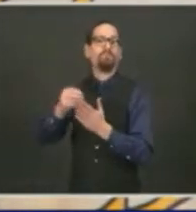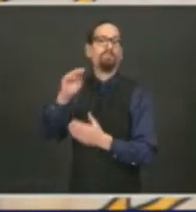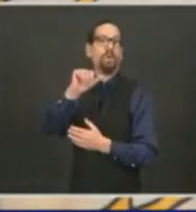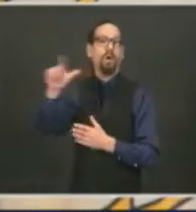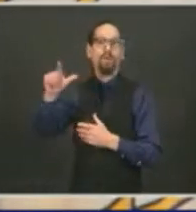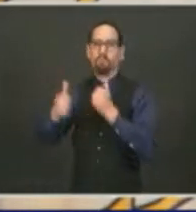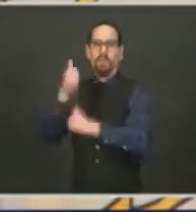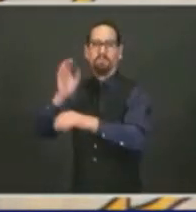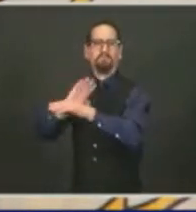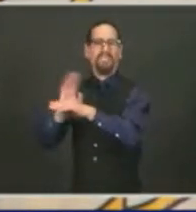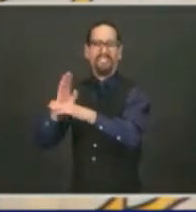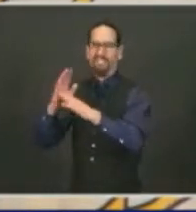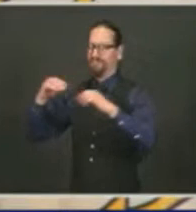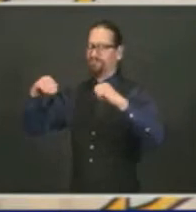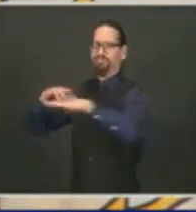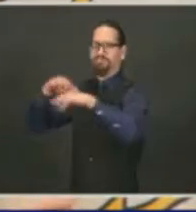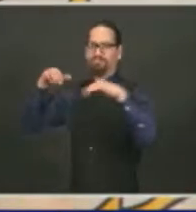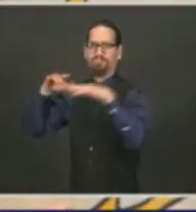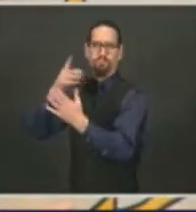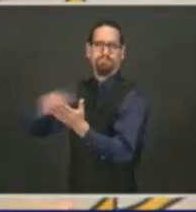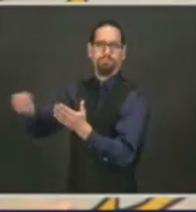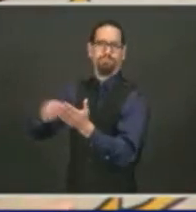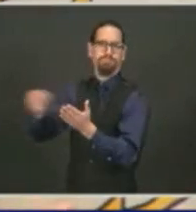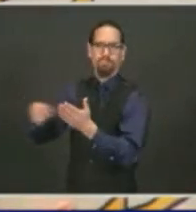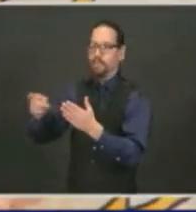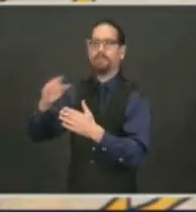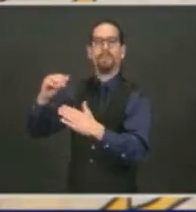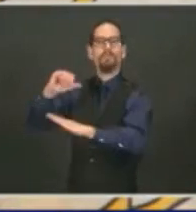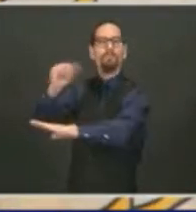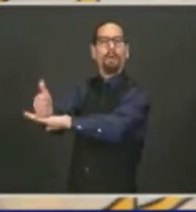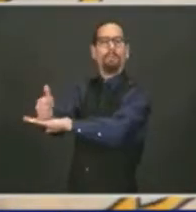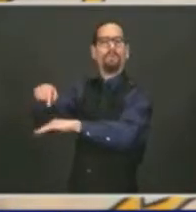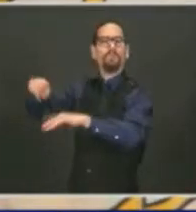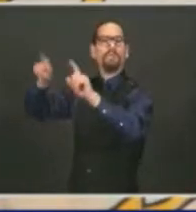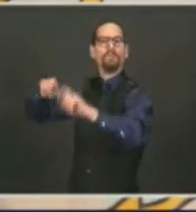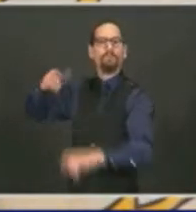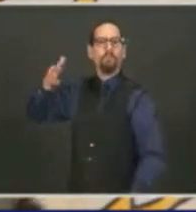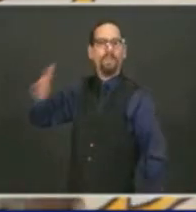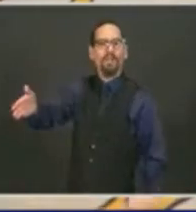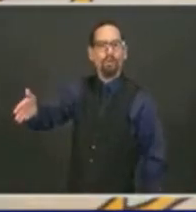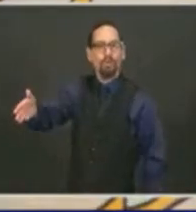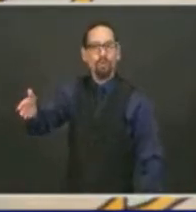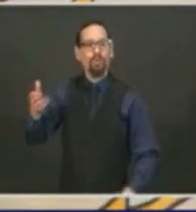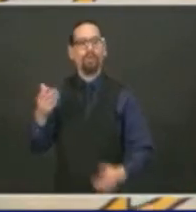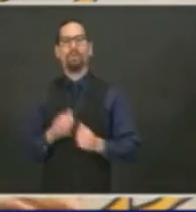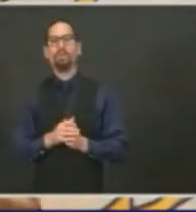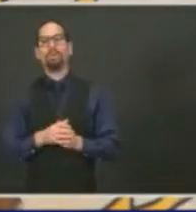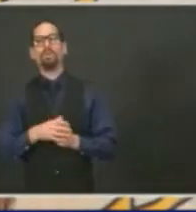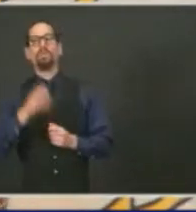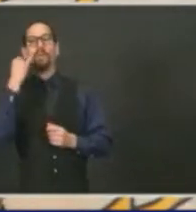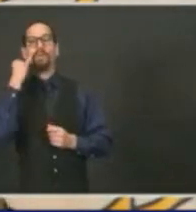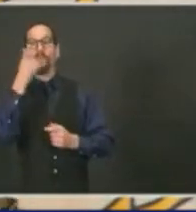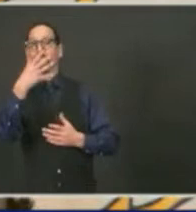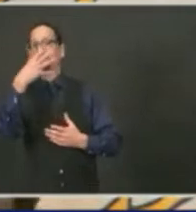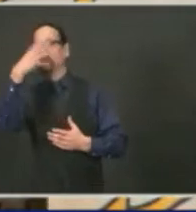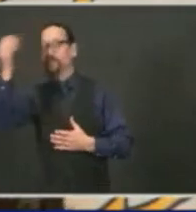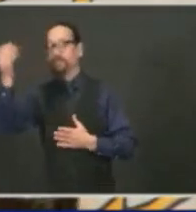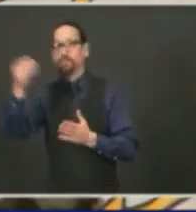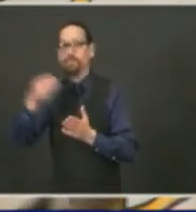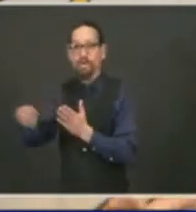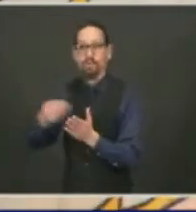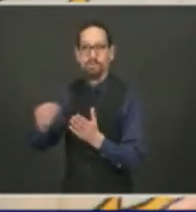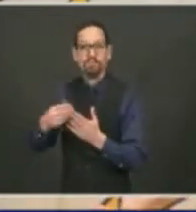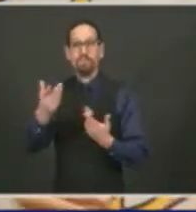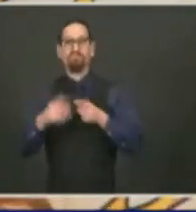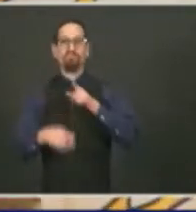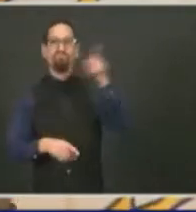the way, I'm saying this because if you're going to go out and do your Christmas shopping, or if you're going to be going to church or